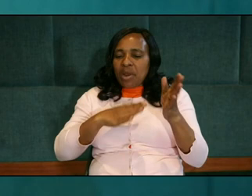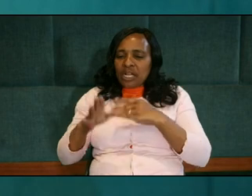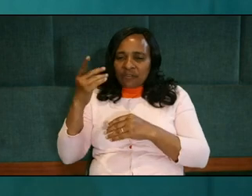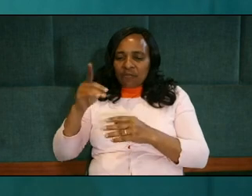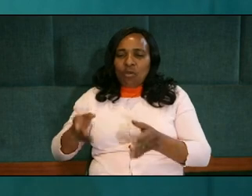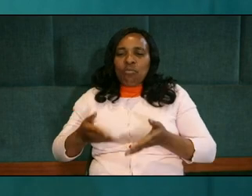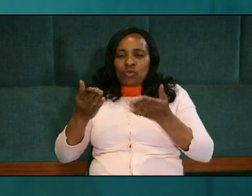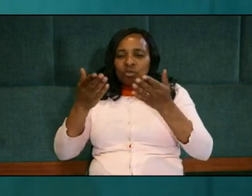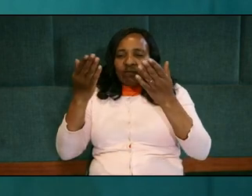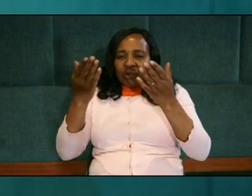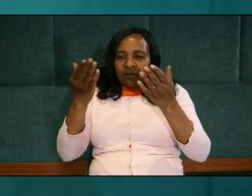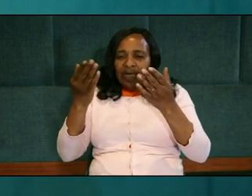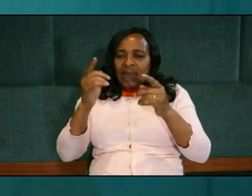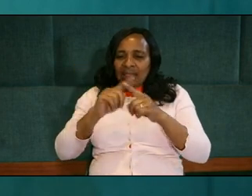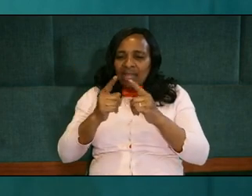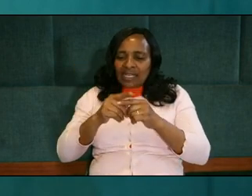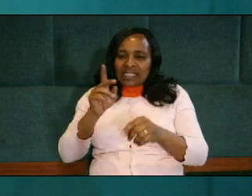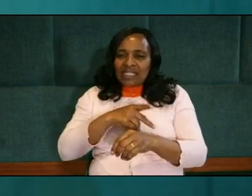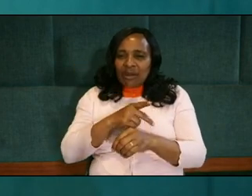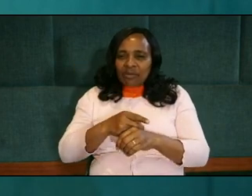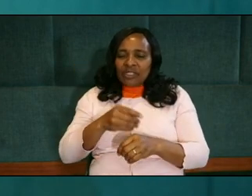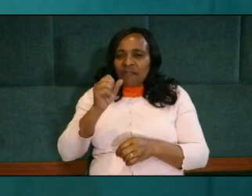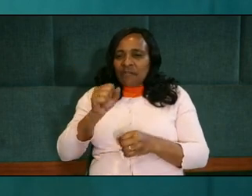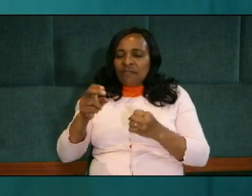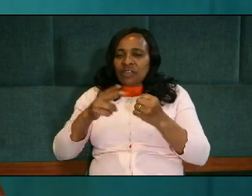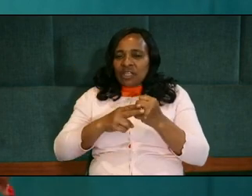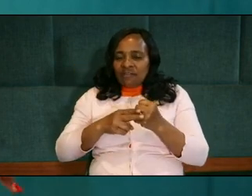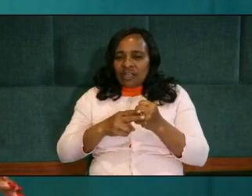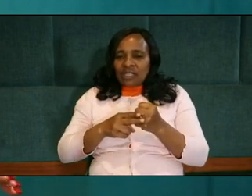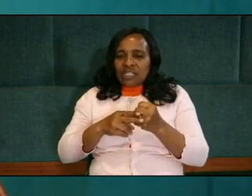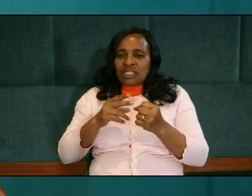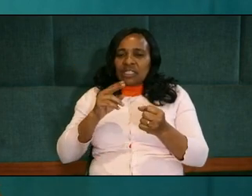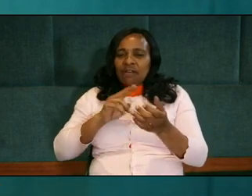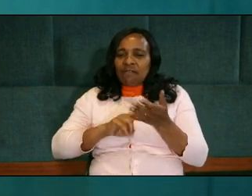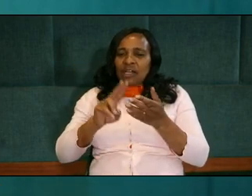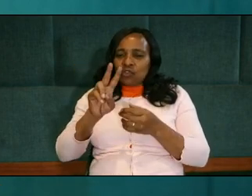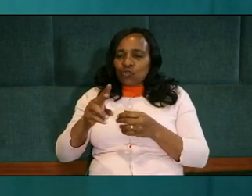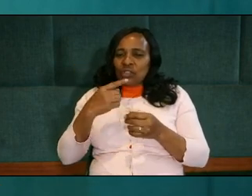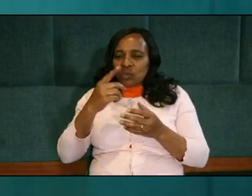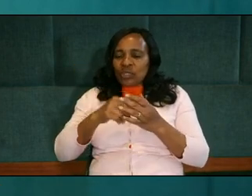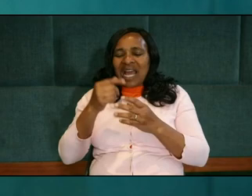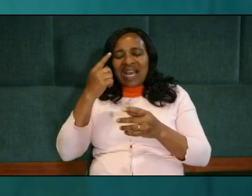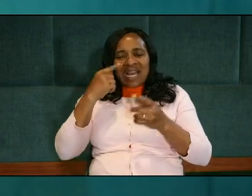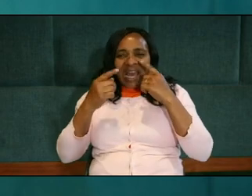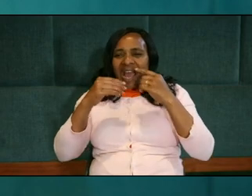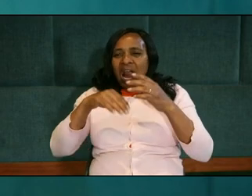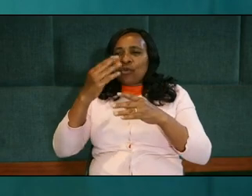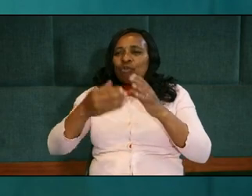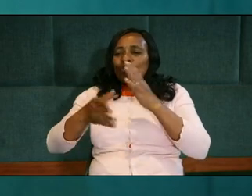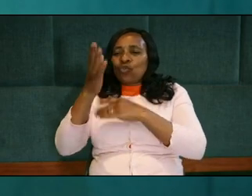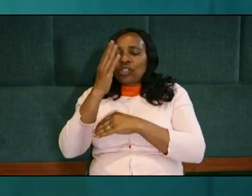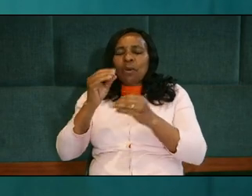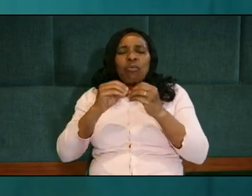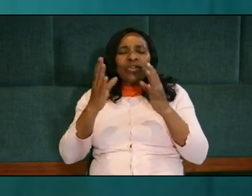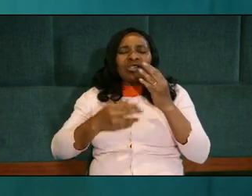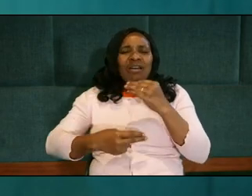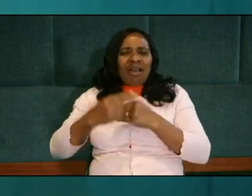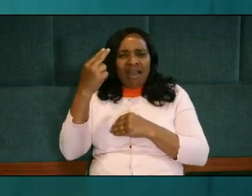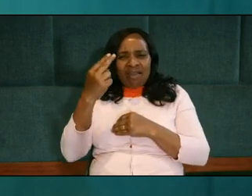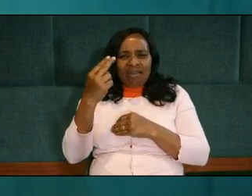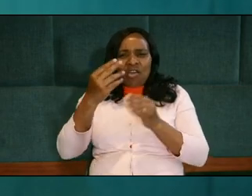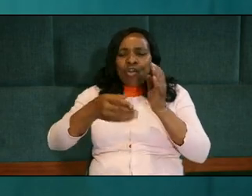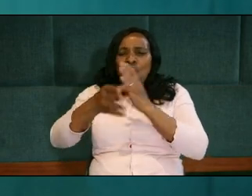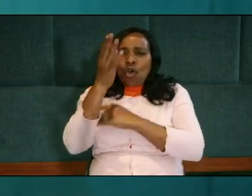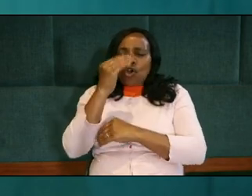no despair. And the psalmist in Psalm 57:2 says, I cry out to God Most High, to God